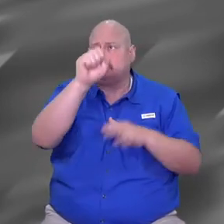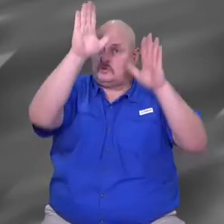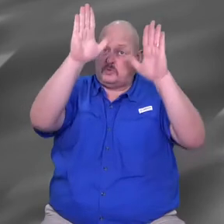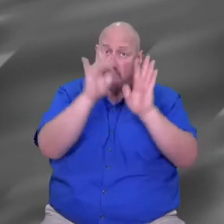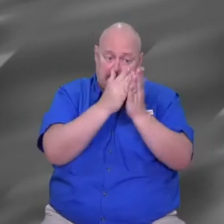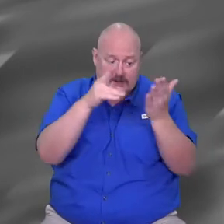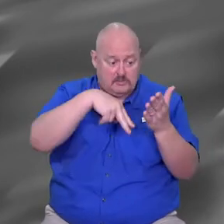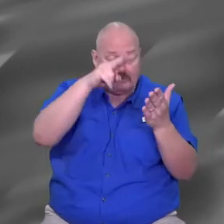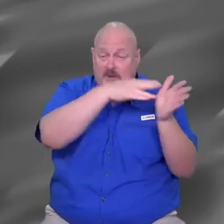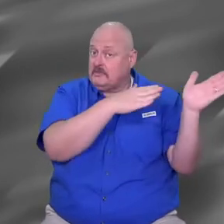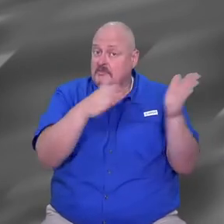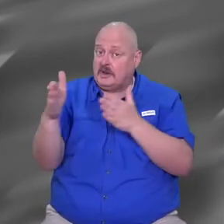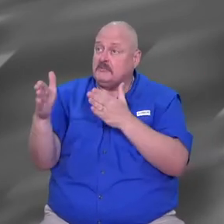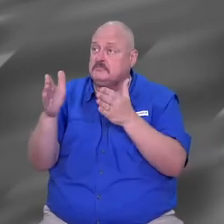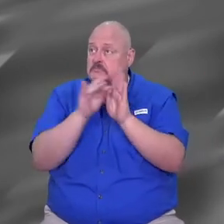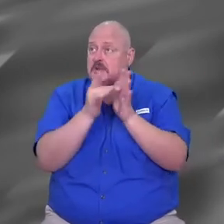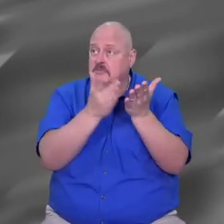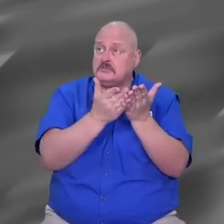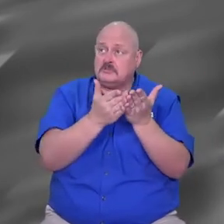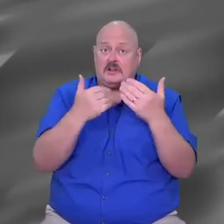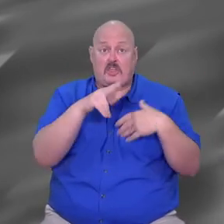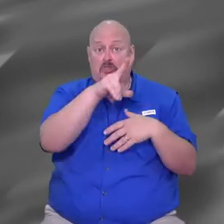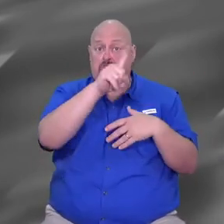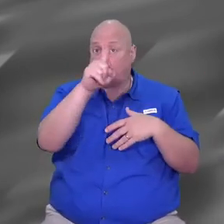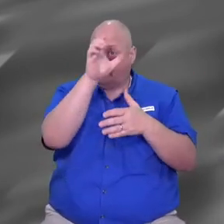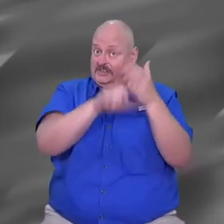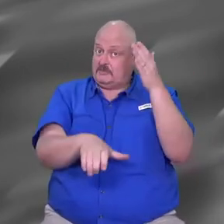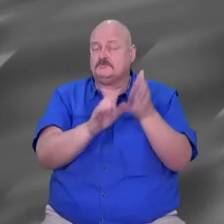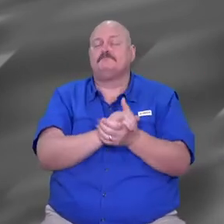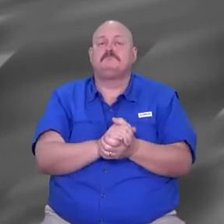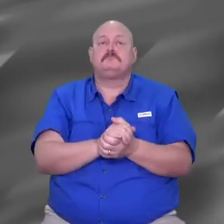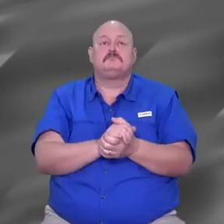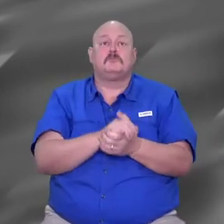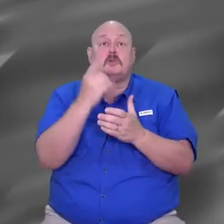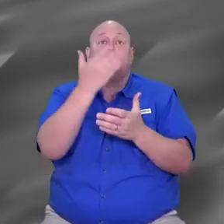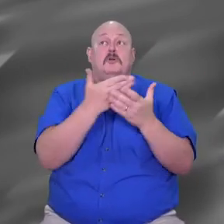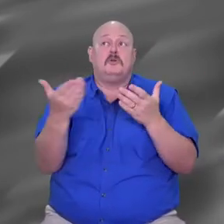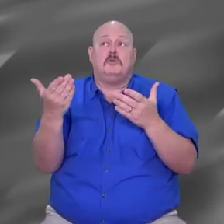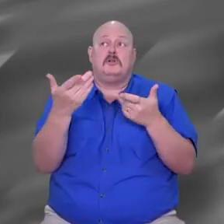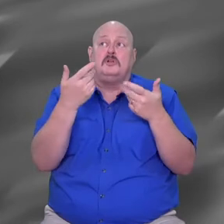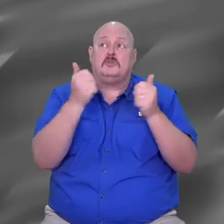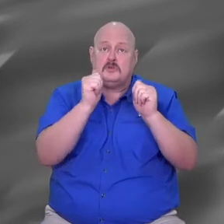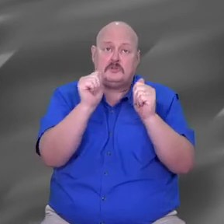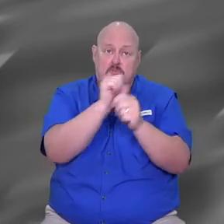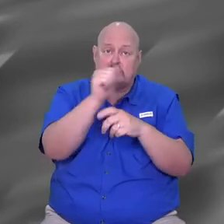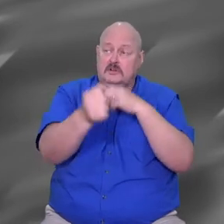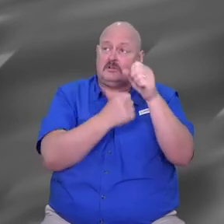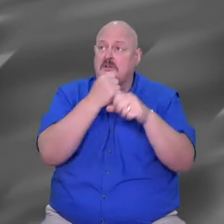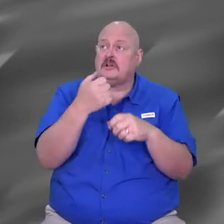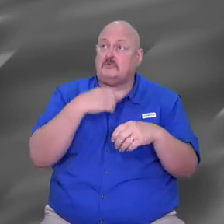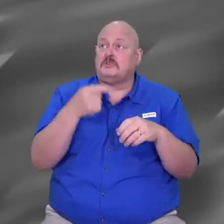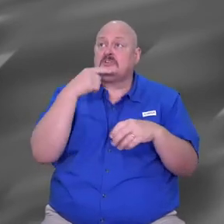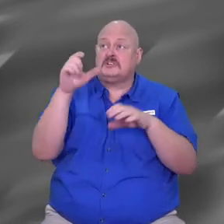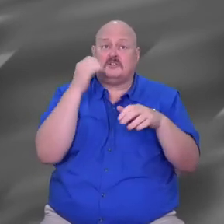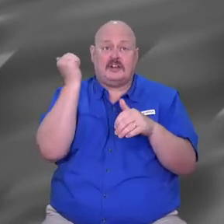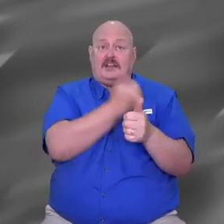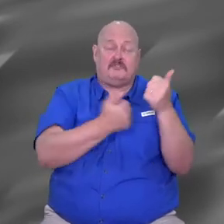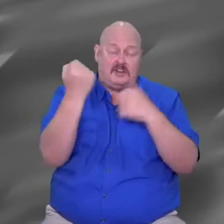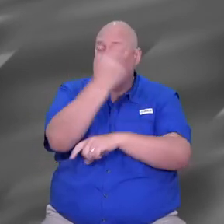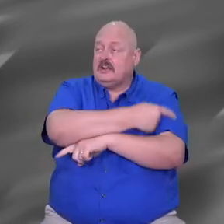Bible reading plan book of the Bible. It has 31 chapters. And one of the things that I've tried to practice through the years, I wish I could say I do it every single